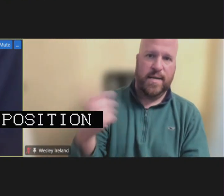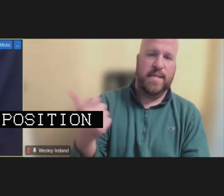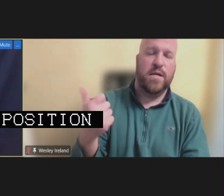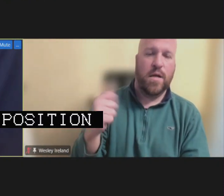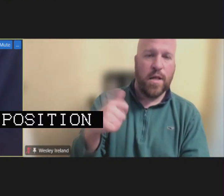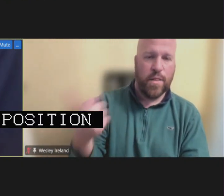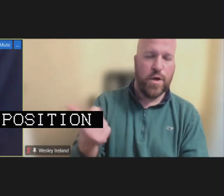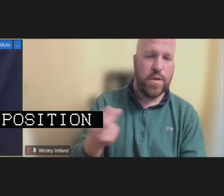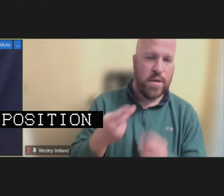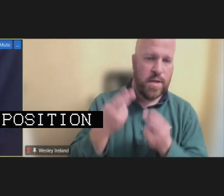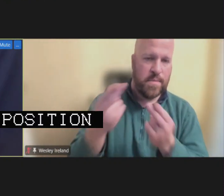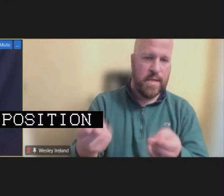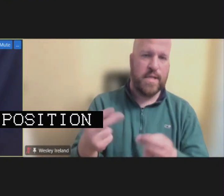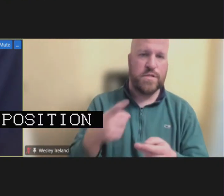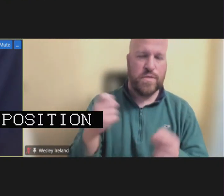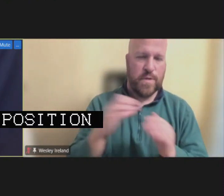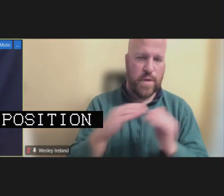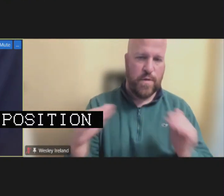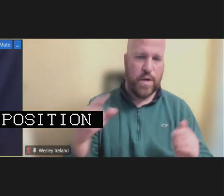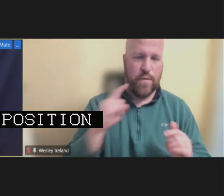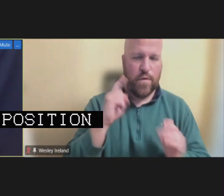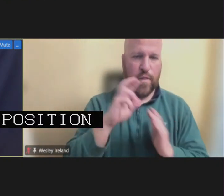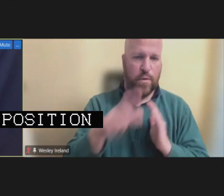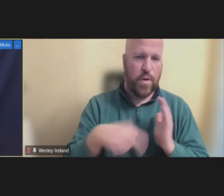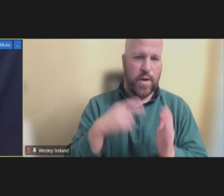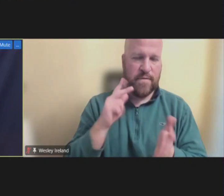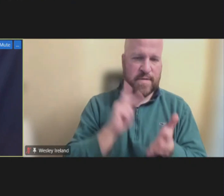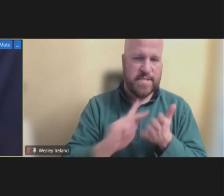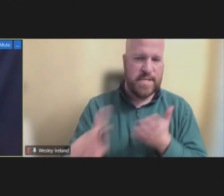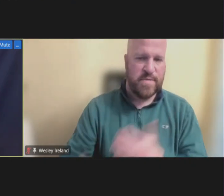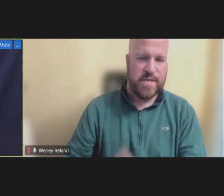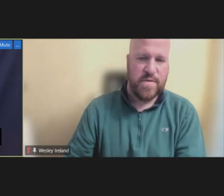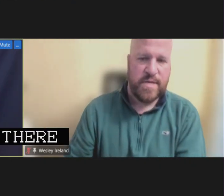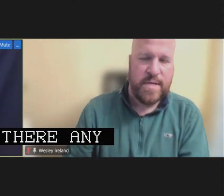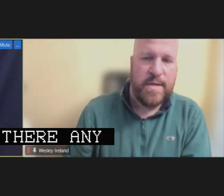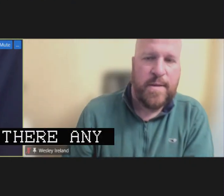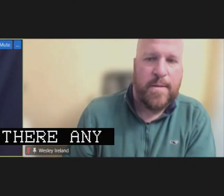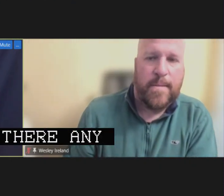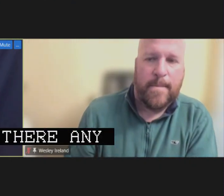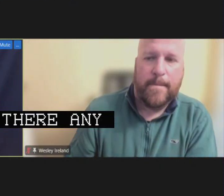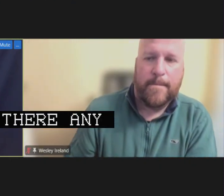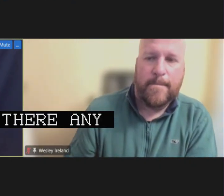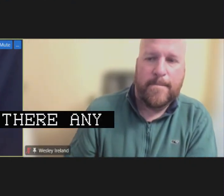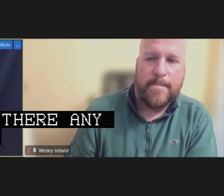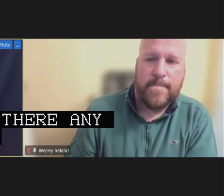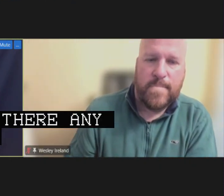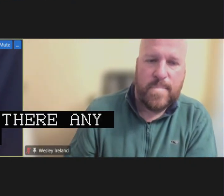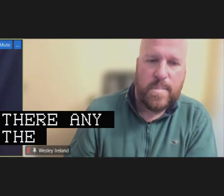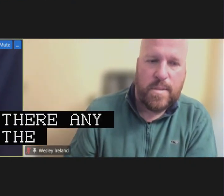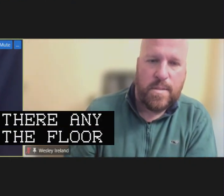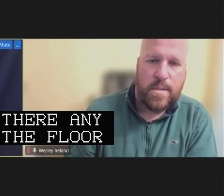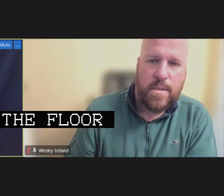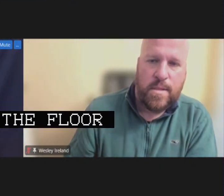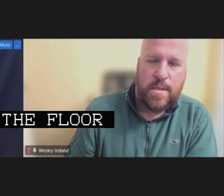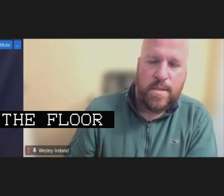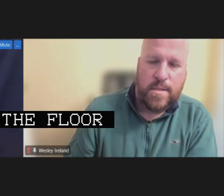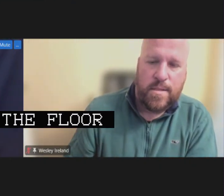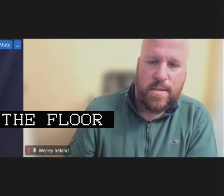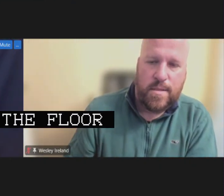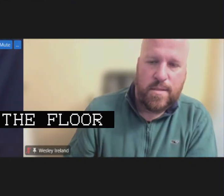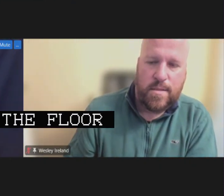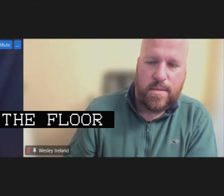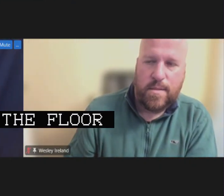And for the third time, are there any other nominations from the floor for the position of secretary? This is